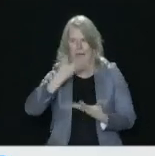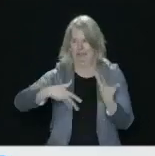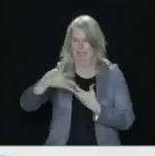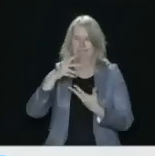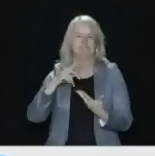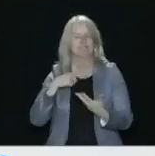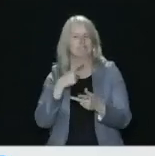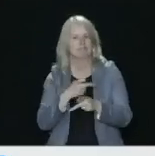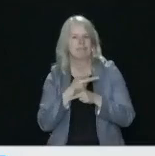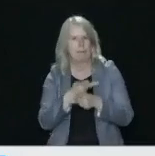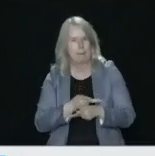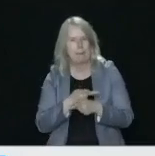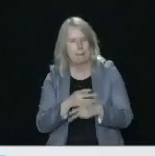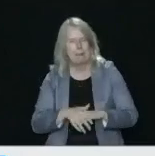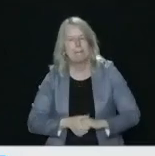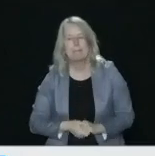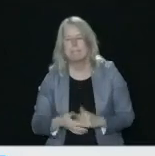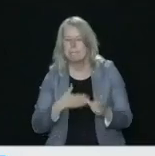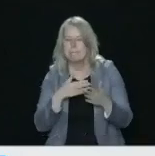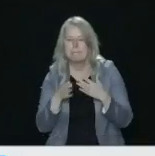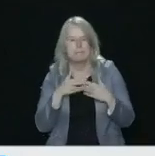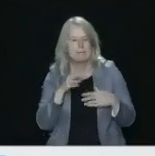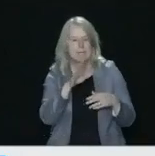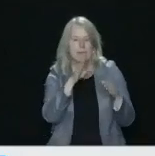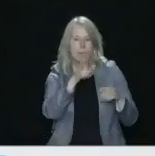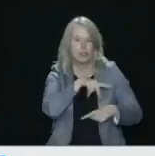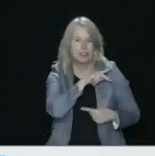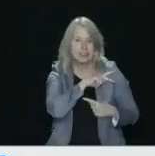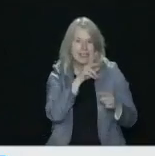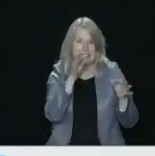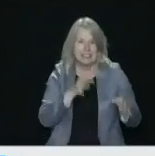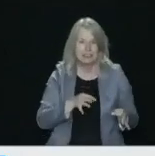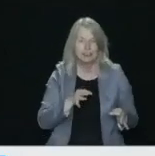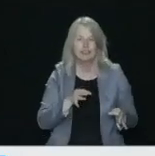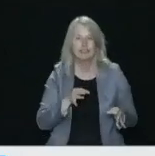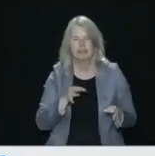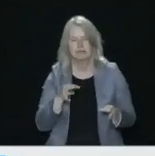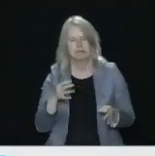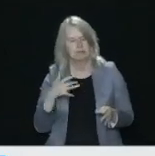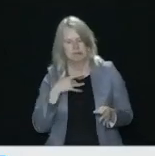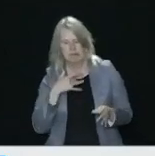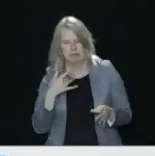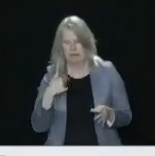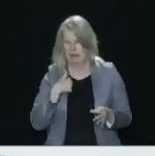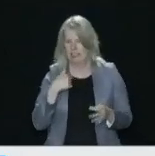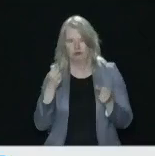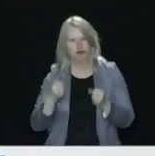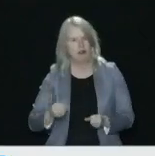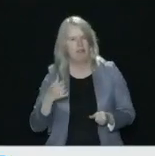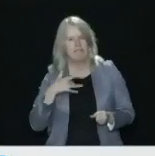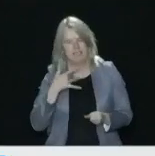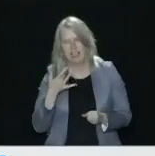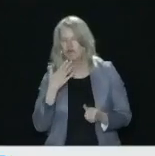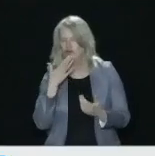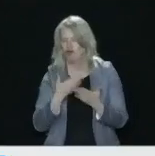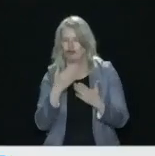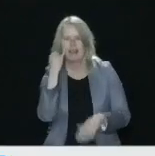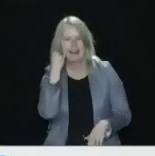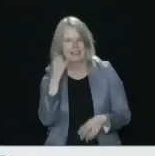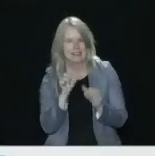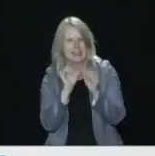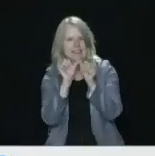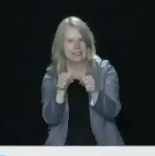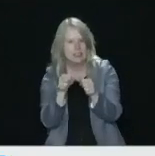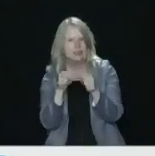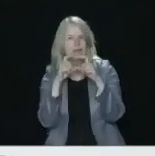a date after which they won't be required. Others have possible dates after which they may not be required.